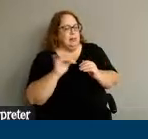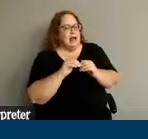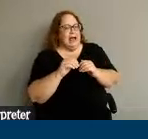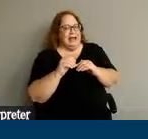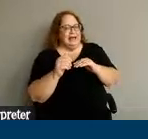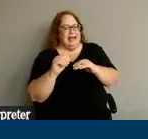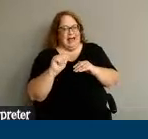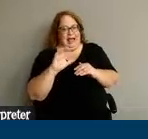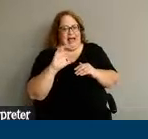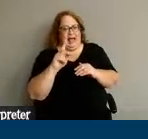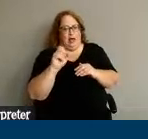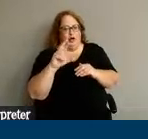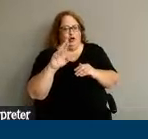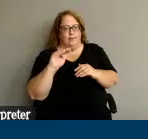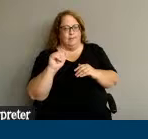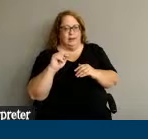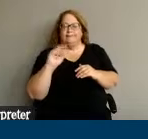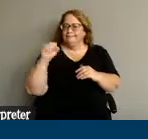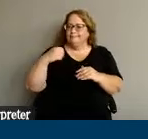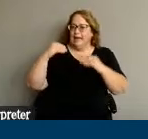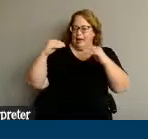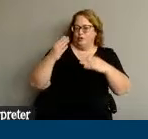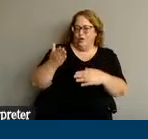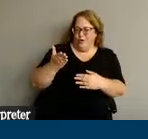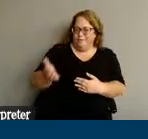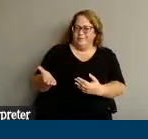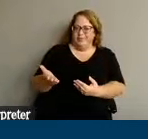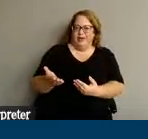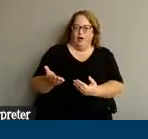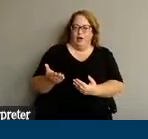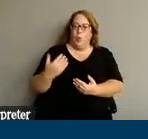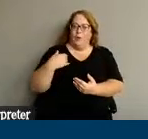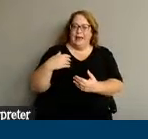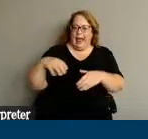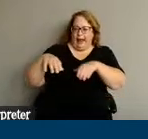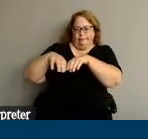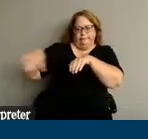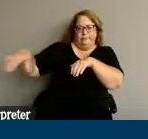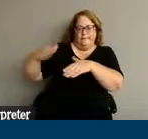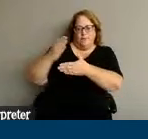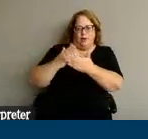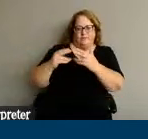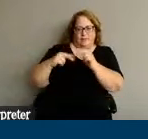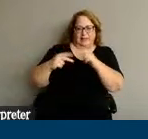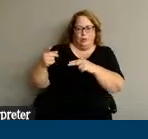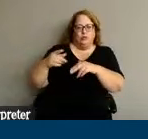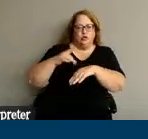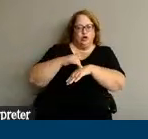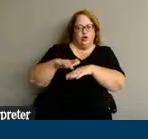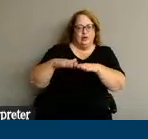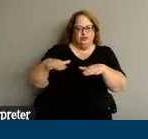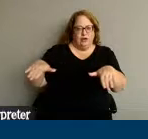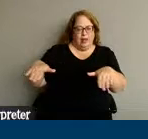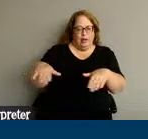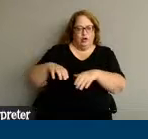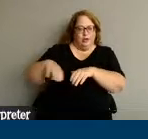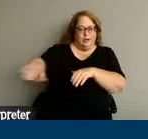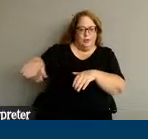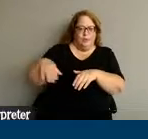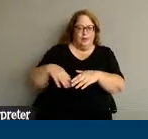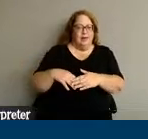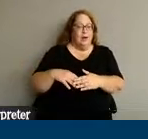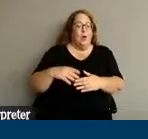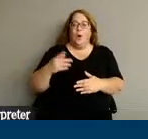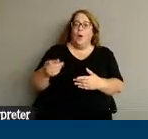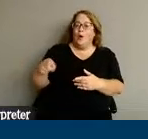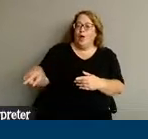I taught in a classroom at Akron, and we had a wing. It was the early childhood wing. Then we'd go, and then